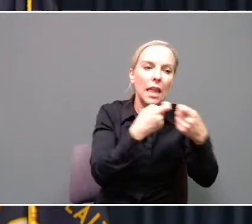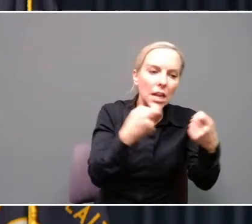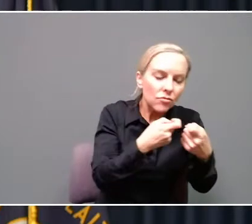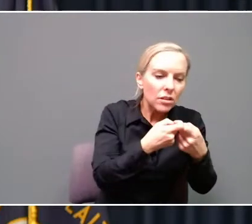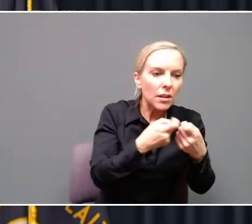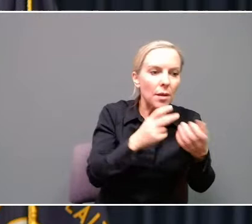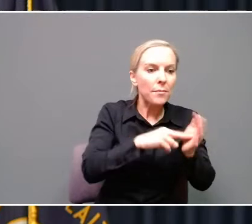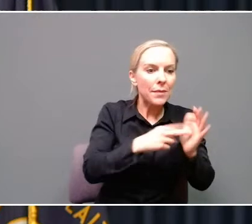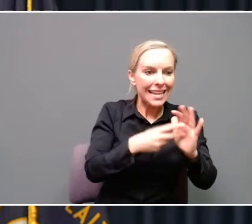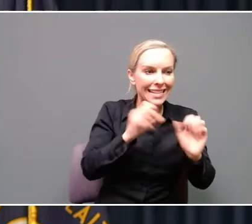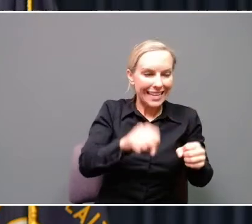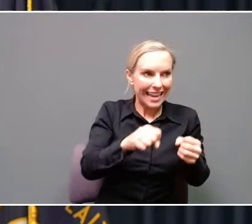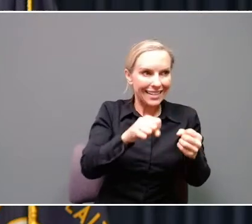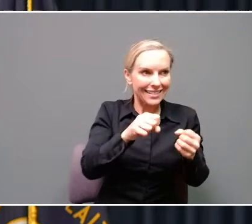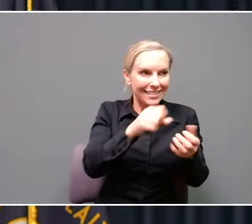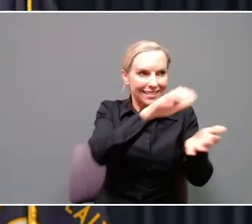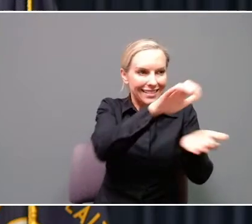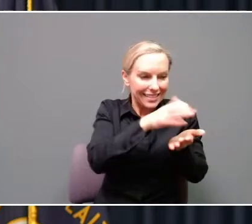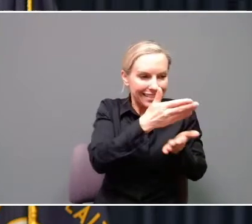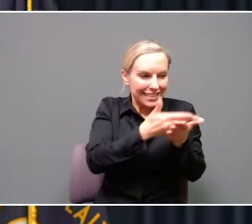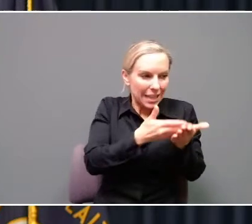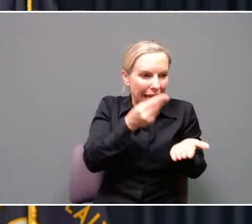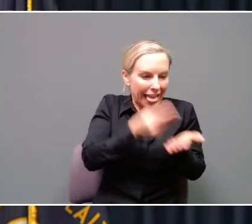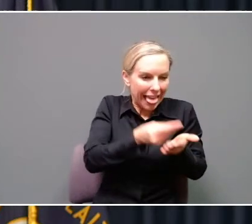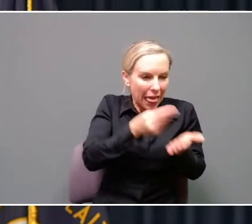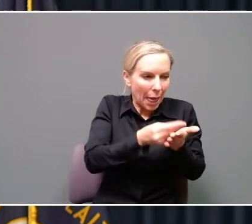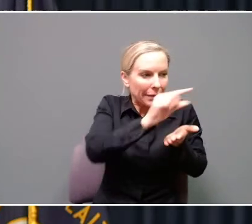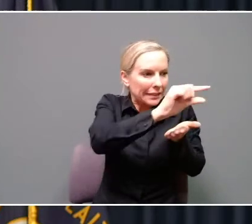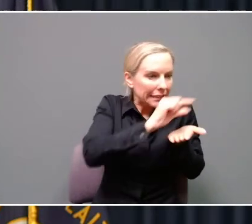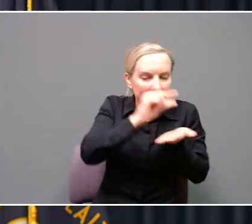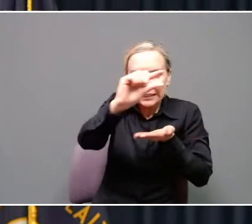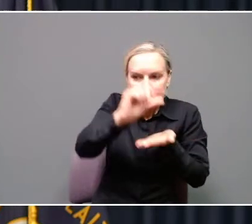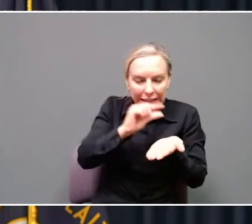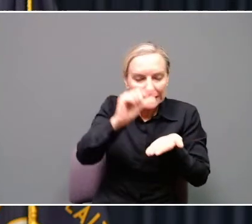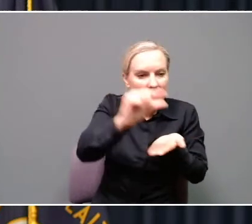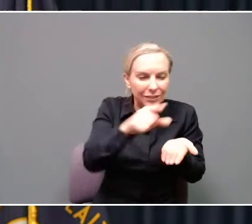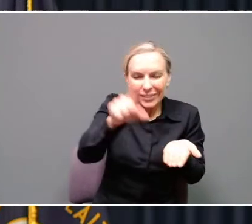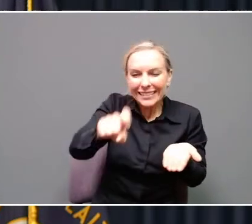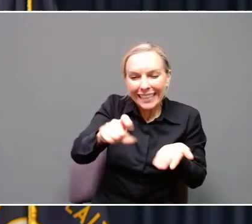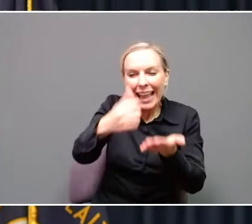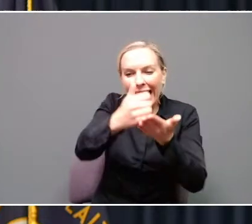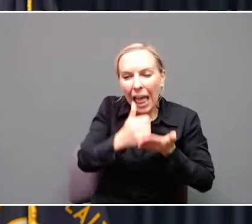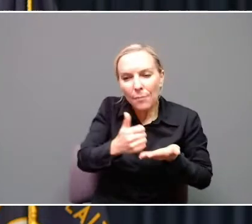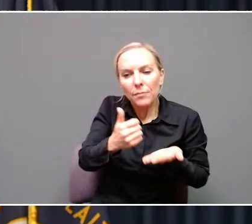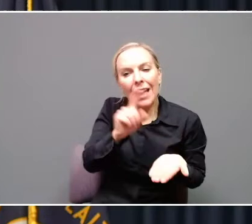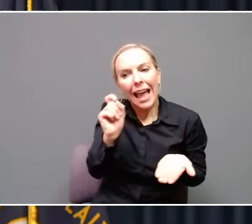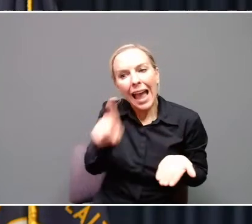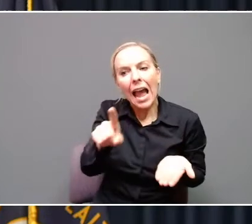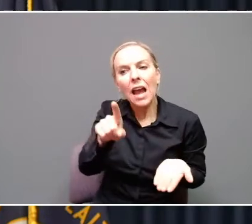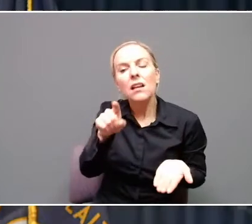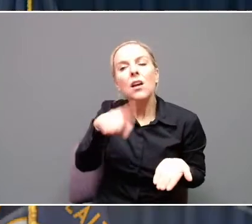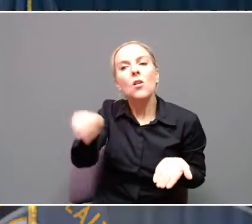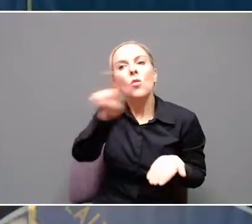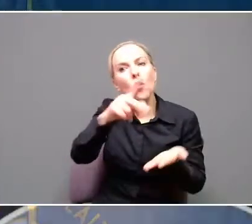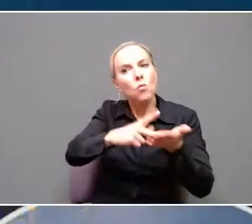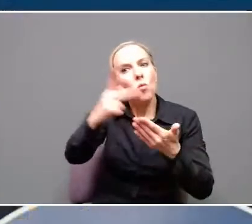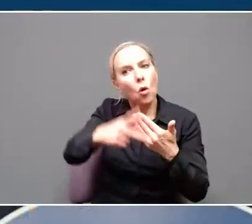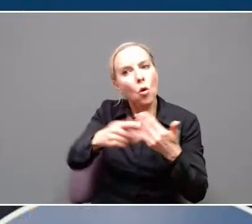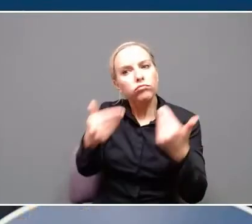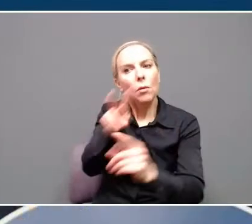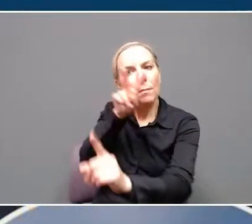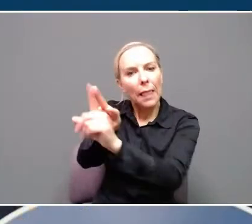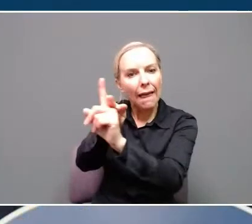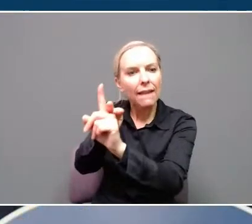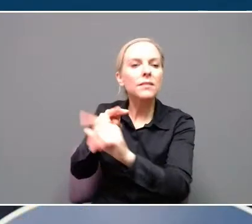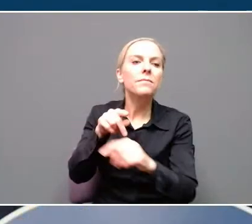and for gas. Please, if you need help, ask for it. Go to folks that can help you apply for these programs. They're the Team